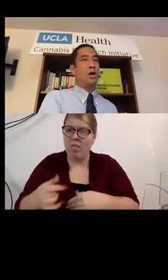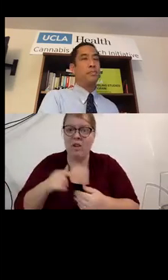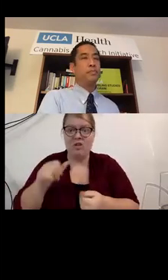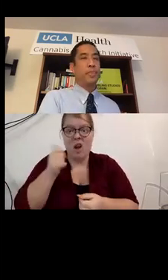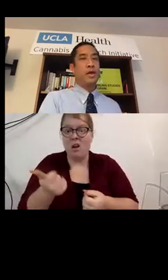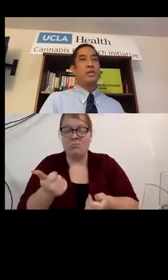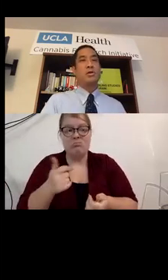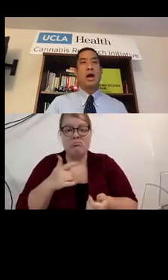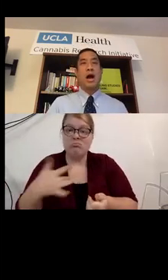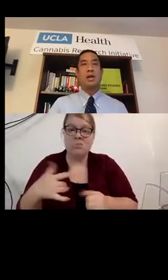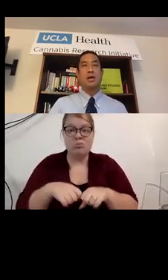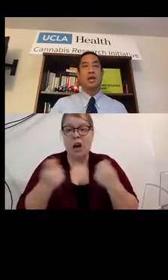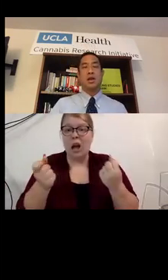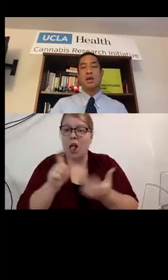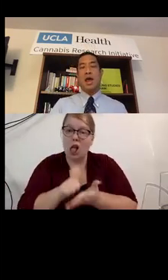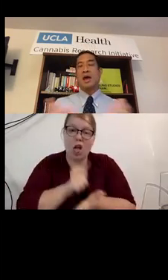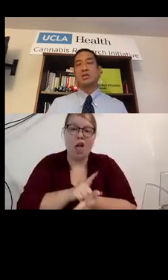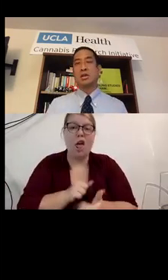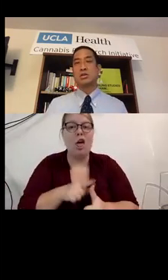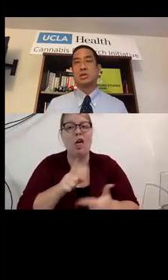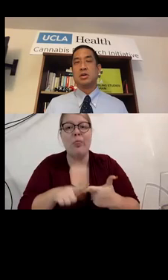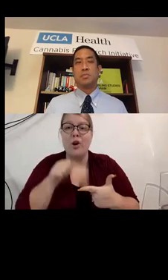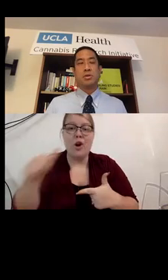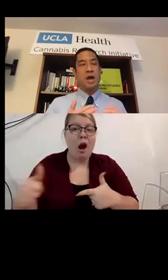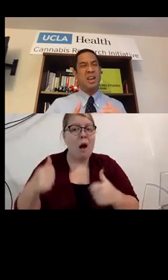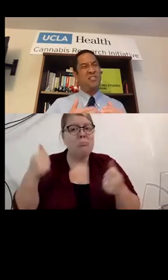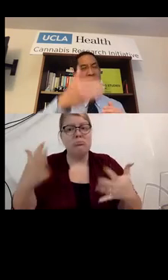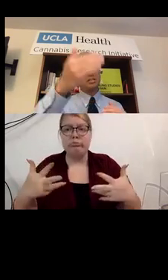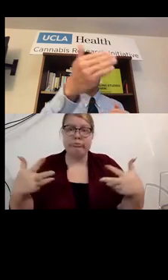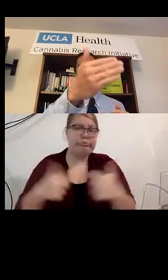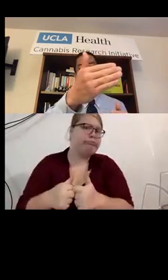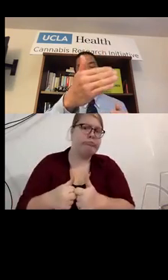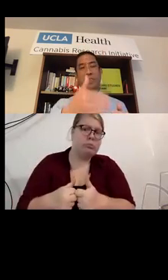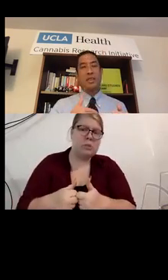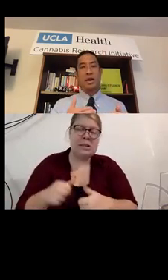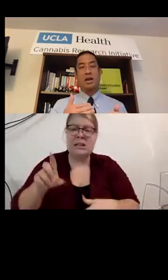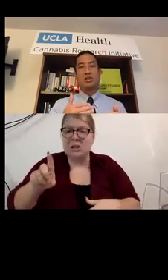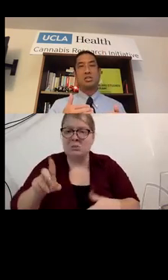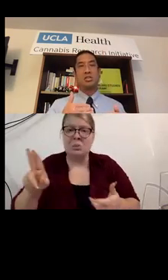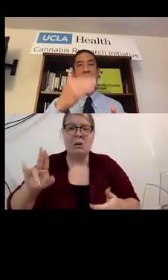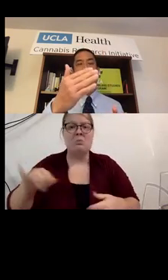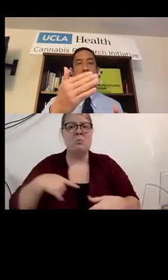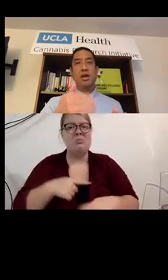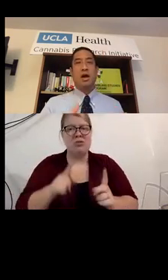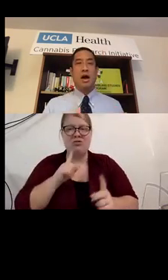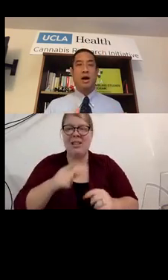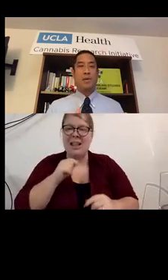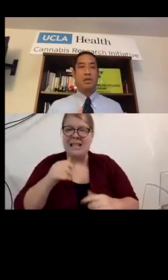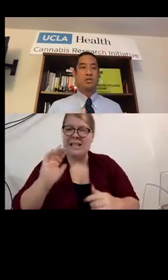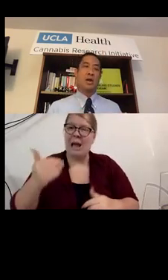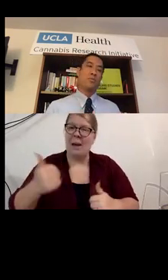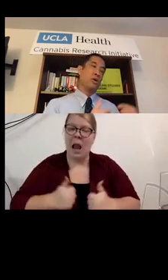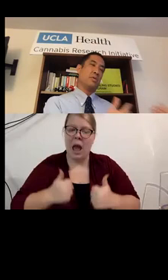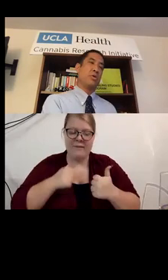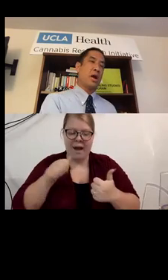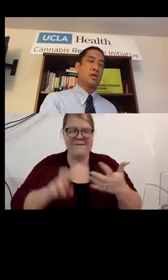law. They're not getting into accidents, but they're not advancing in life. They're kind of just stuck. And they'll